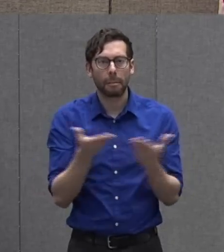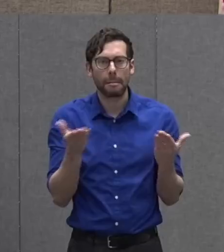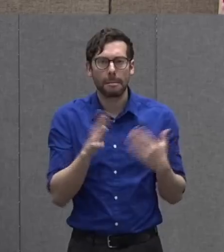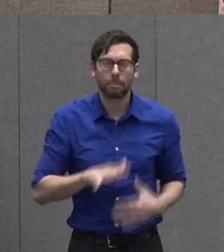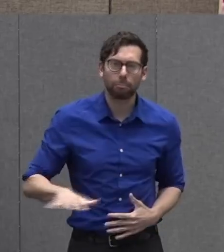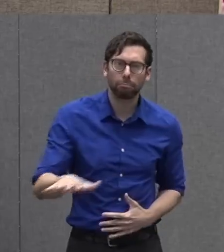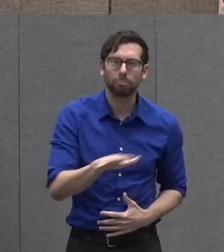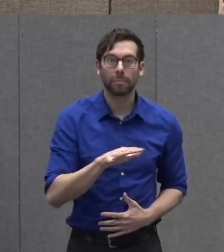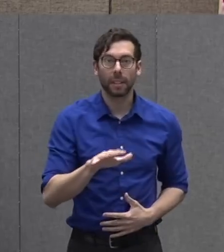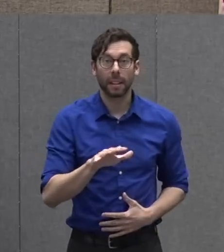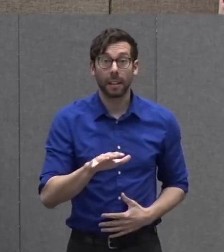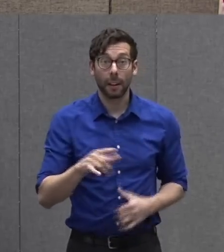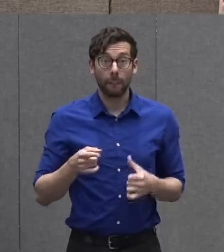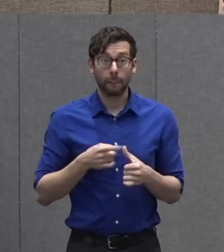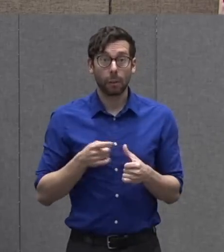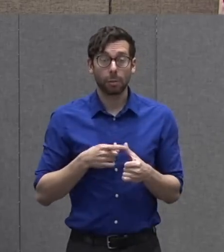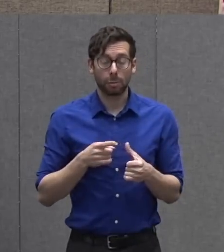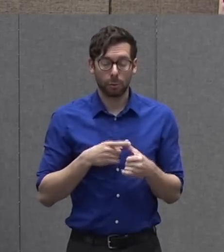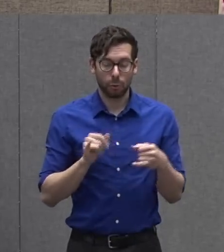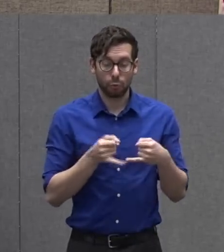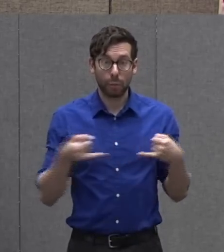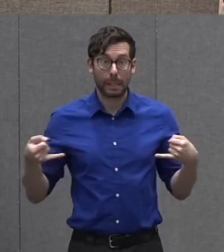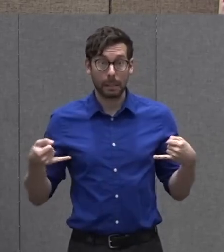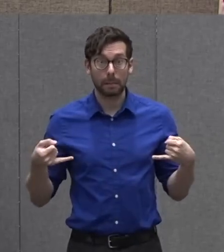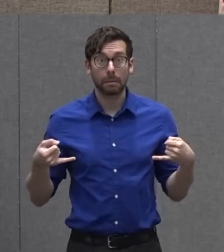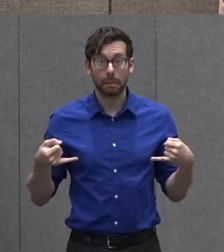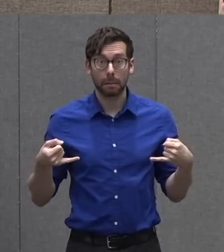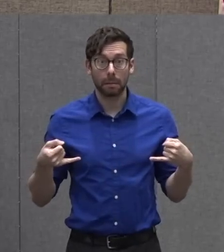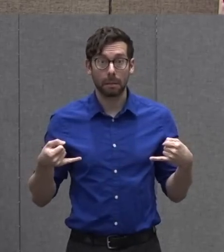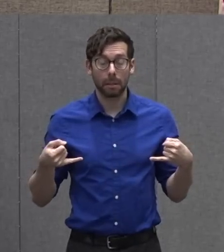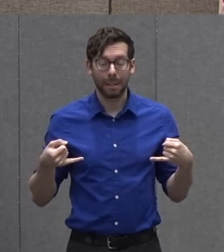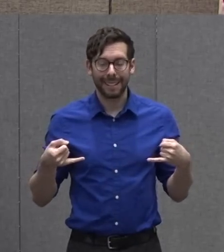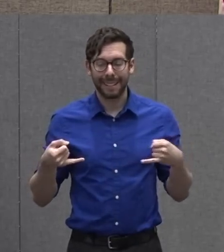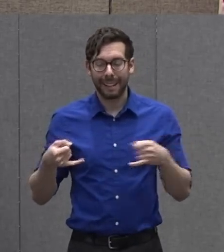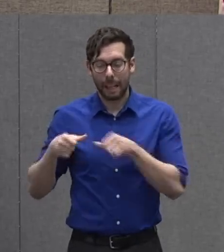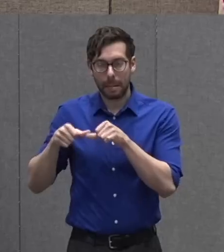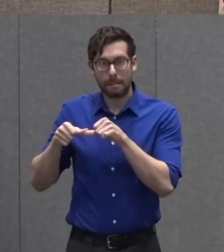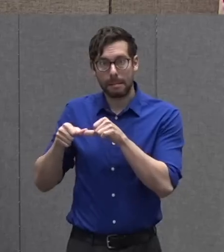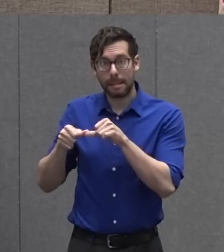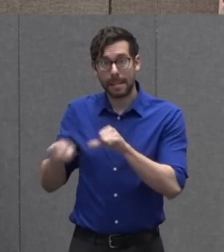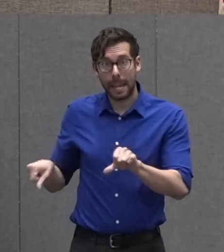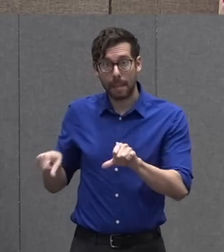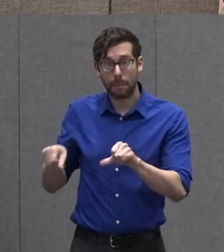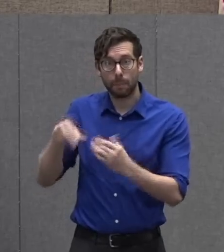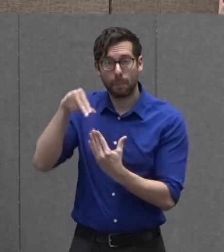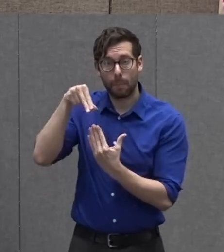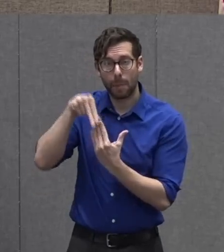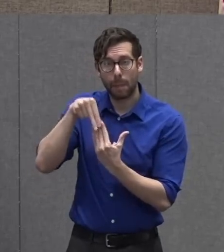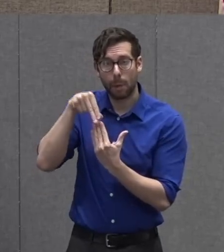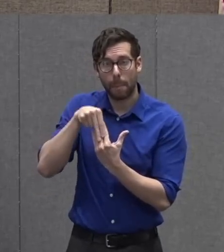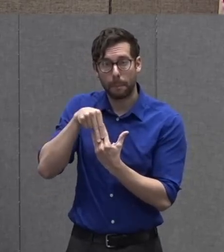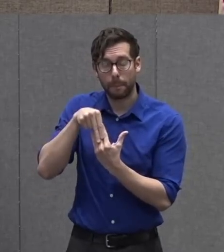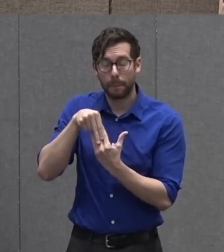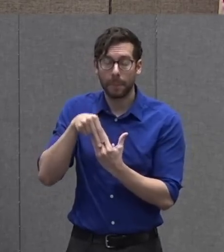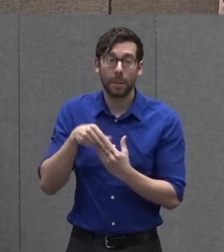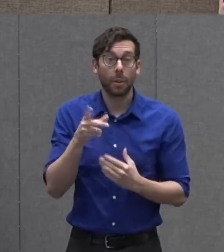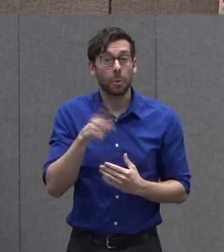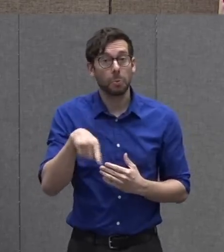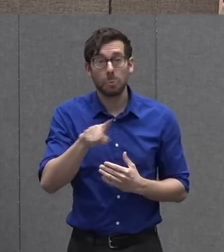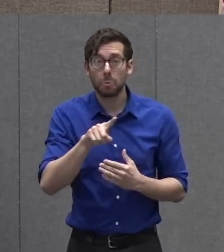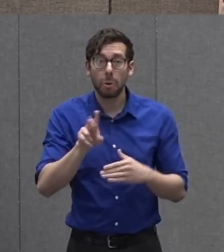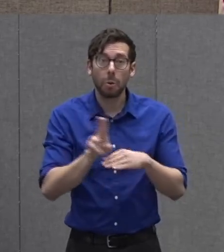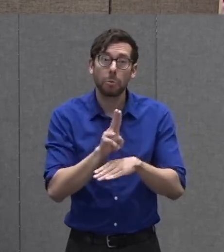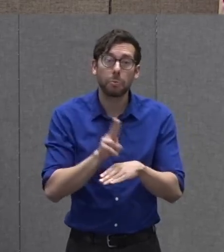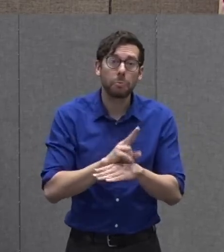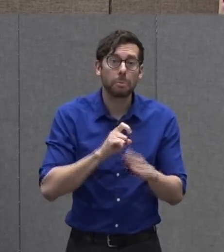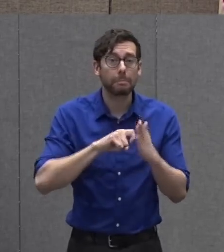put a little happy face on it, and it's taped onto a paper clip. You could tape it onto maybe a keychain or any other